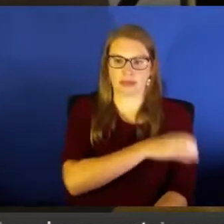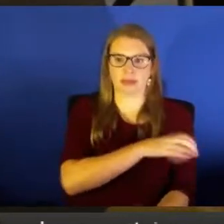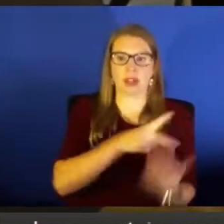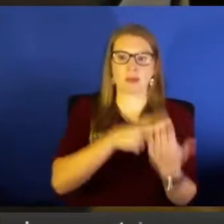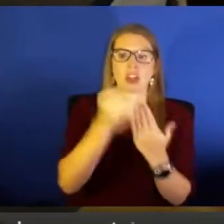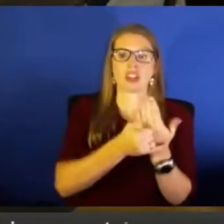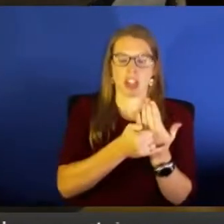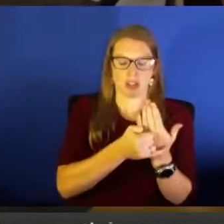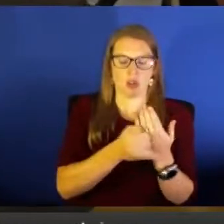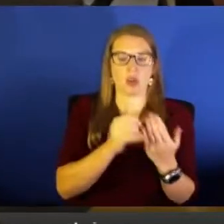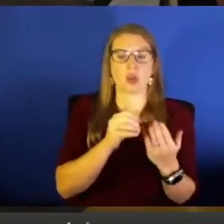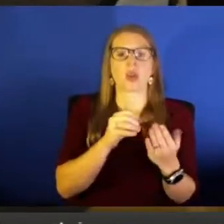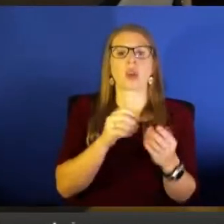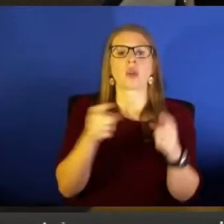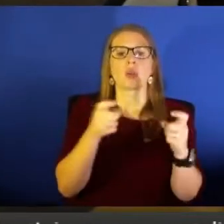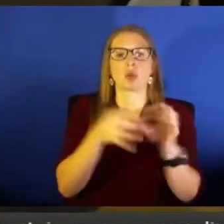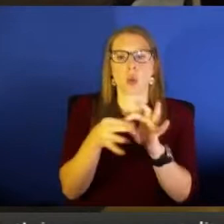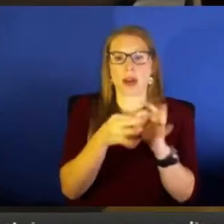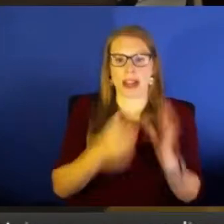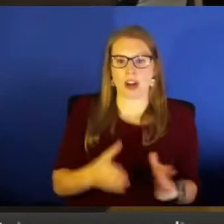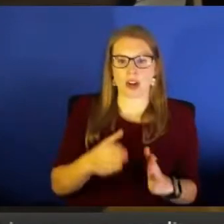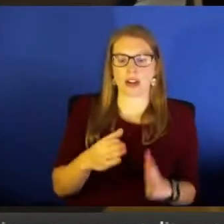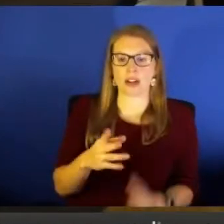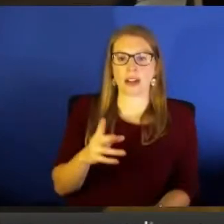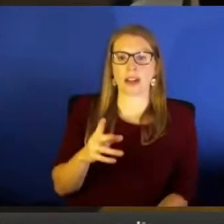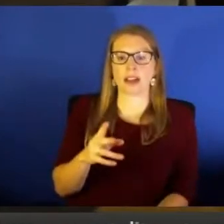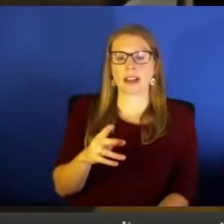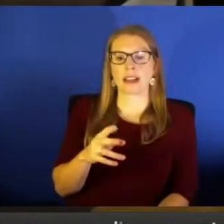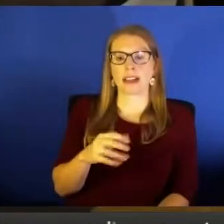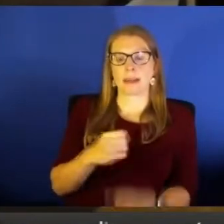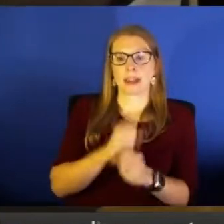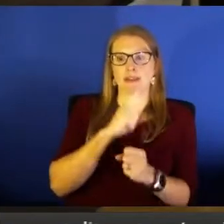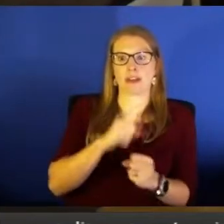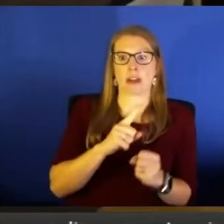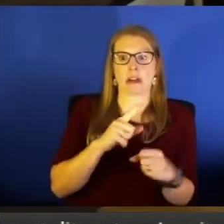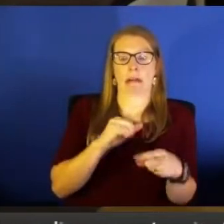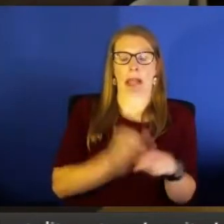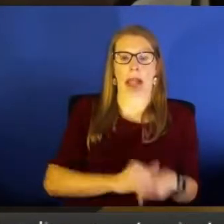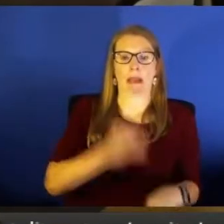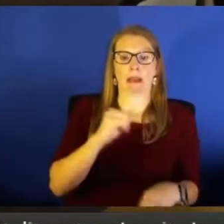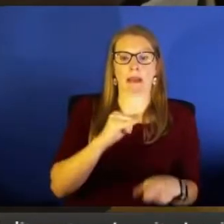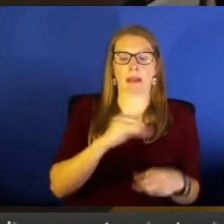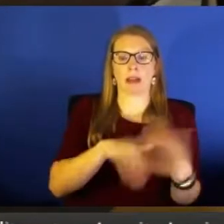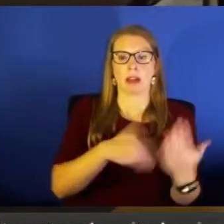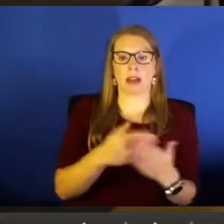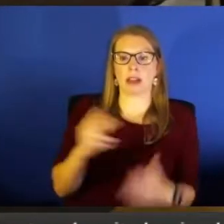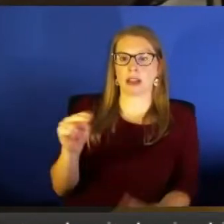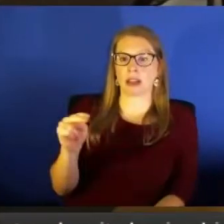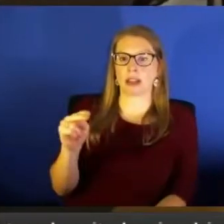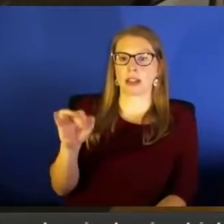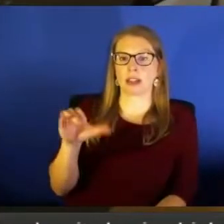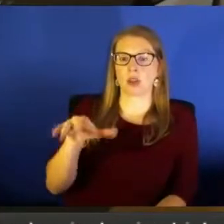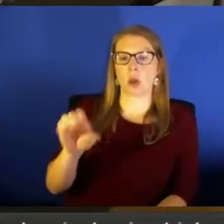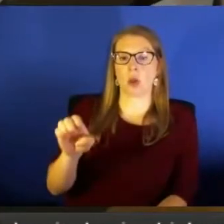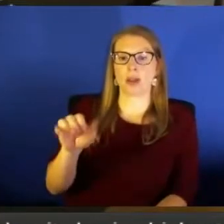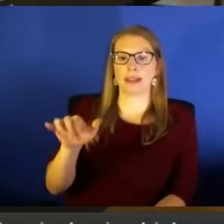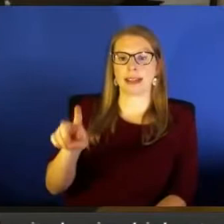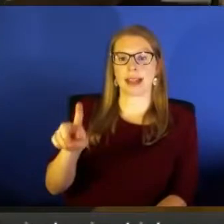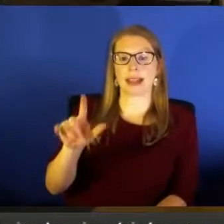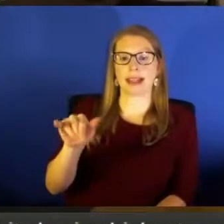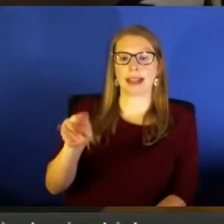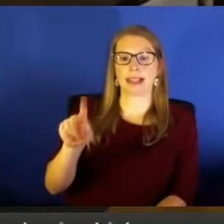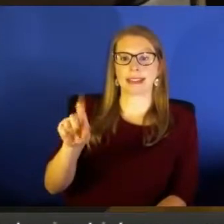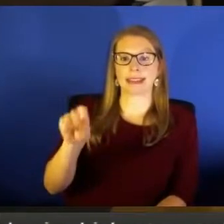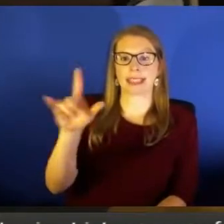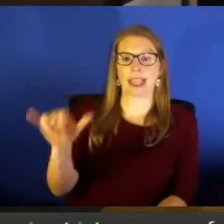Coordinator at the health system. Big title. Had to make sure I got that all in. And we also have Dr. Nicole Yadlinski. She is a veteran herself